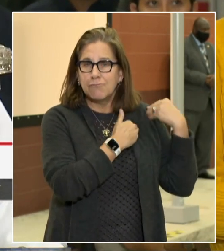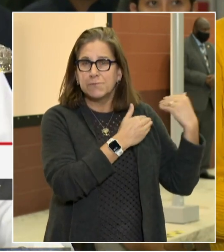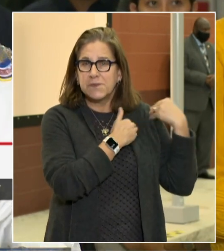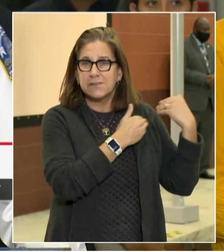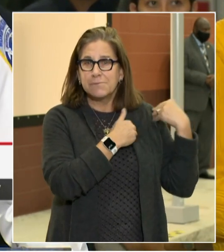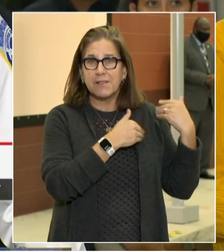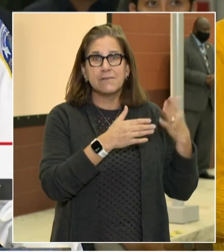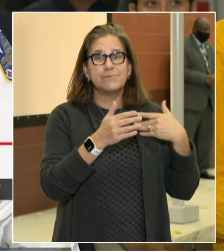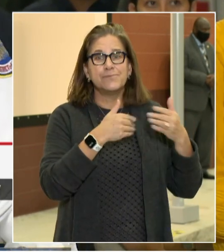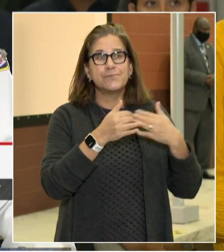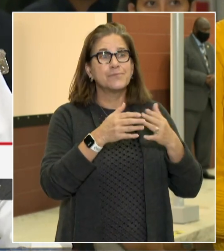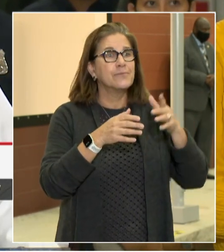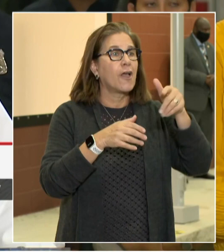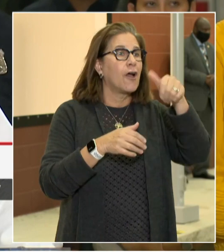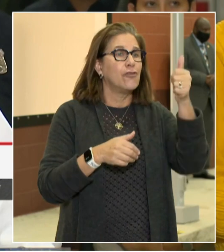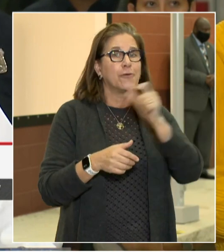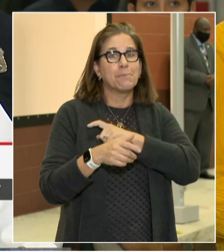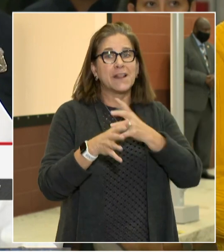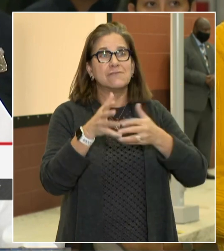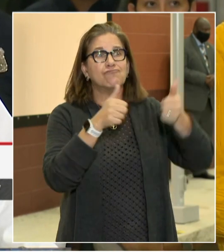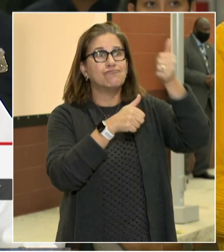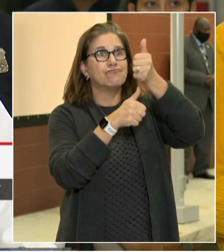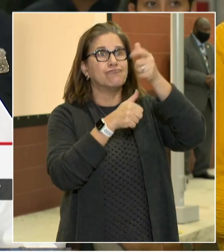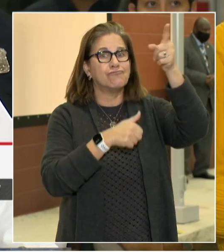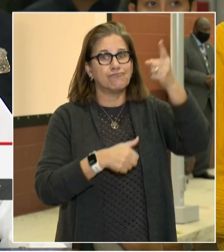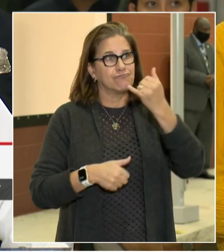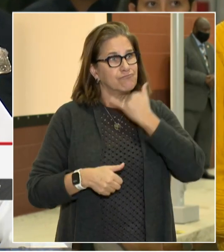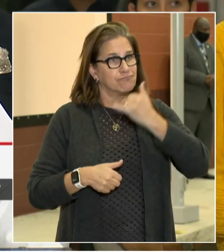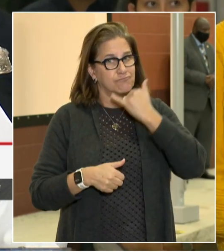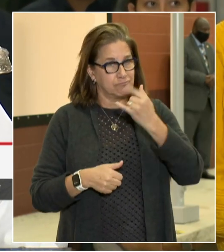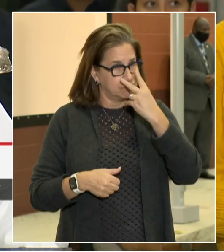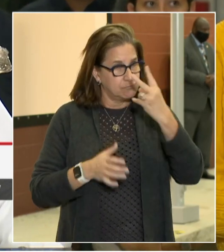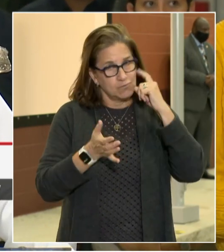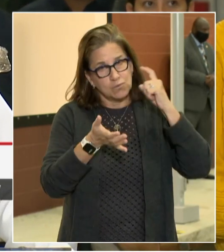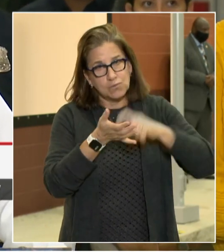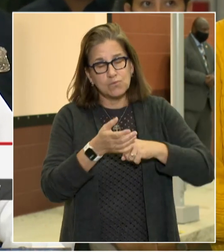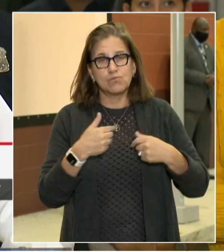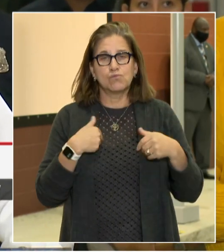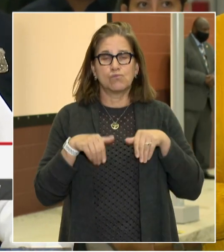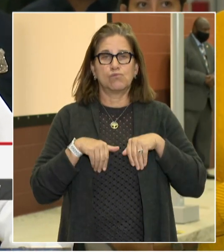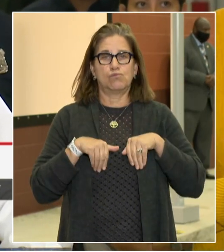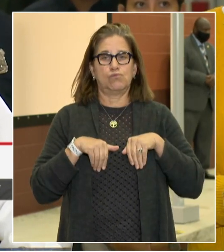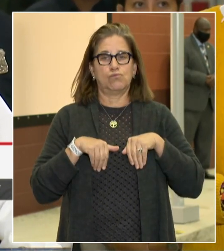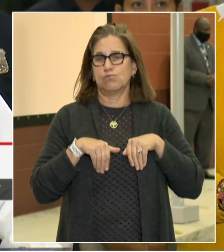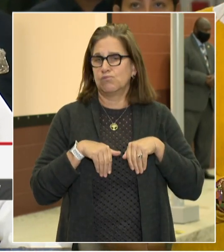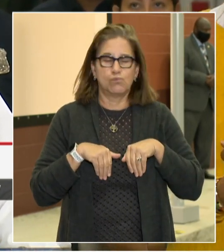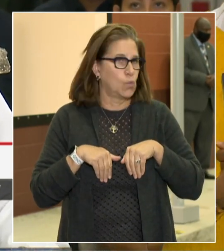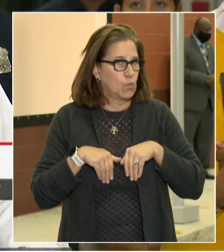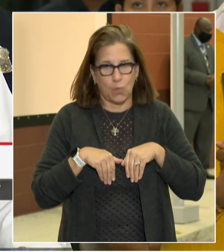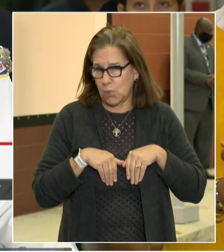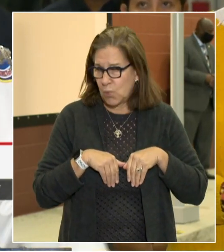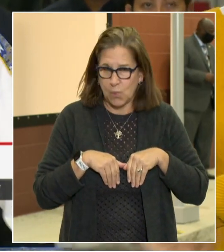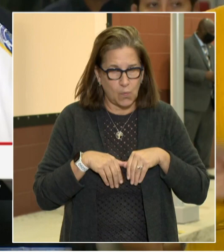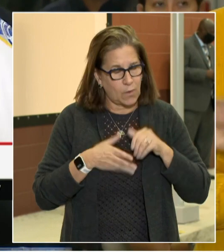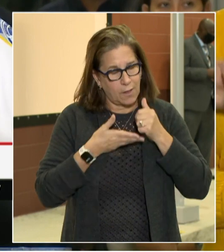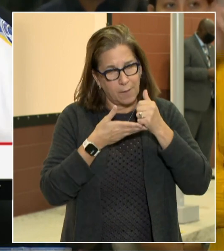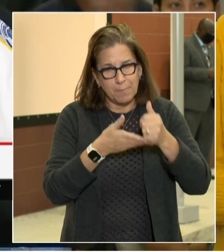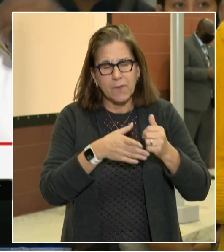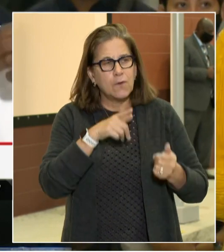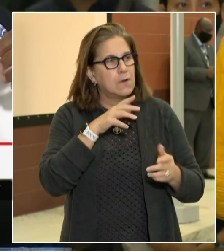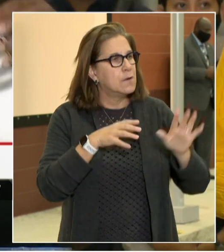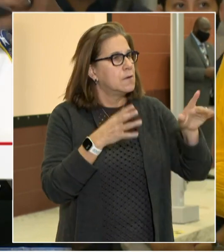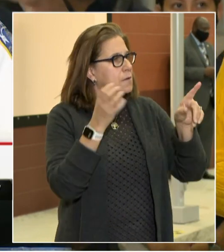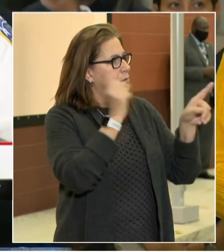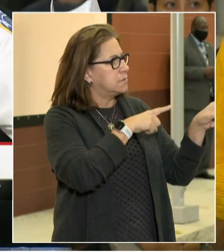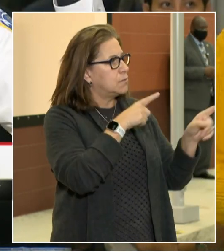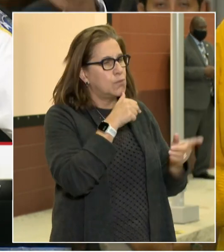for housekeeping logistically, Sure. Is this something that an outside firm is doing the training that's being paid for? Is there a cost to this, or is this all done internally?